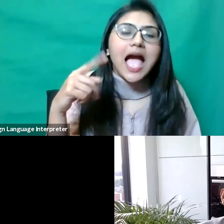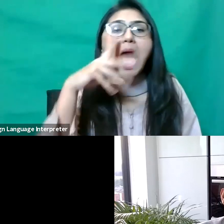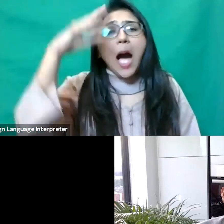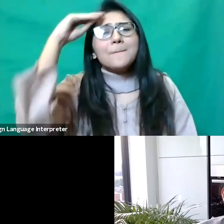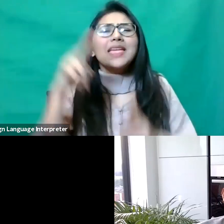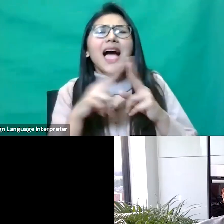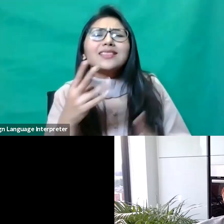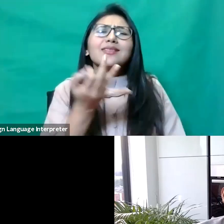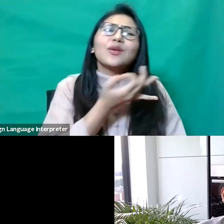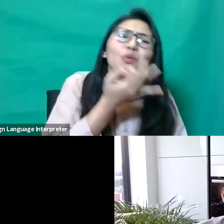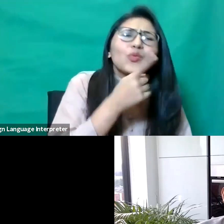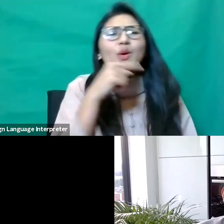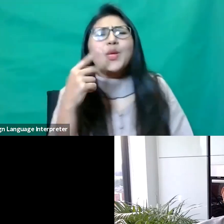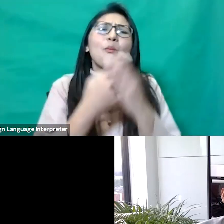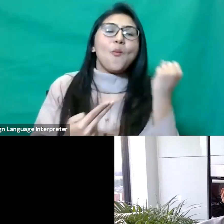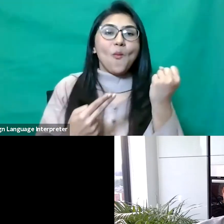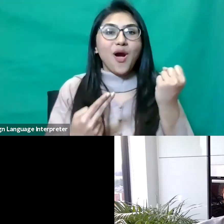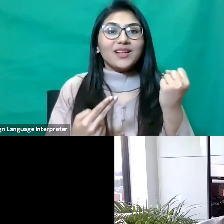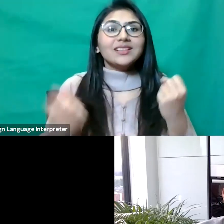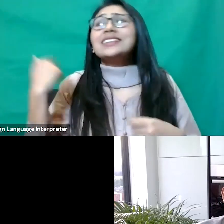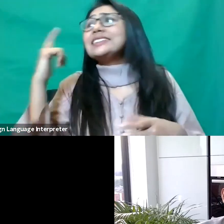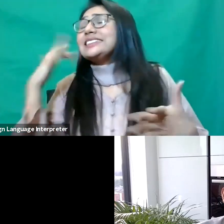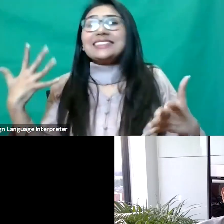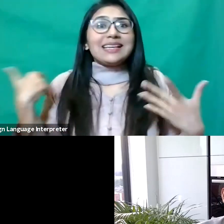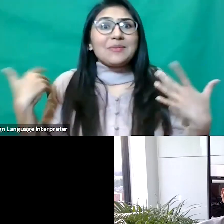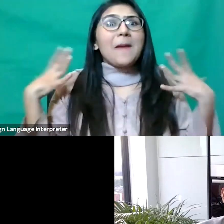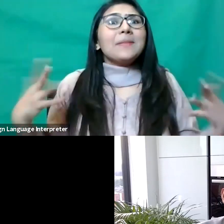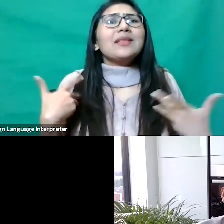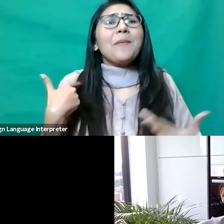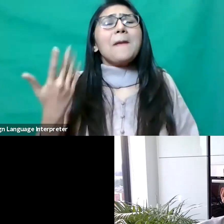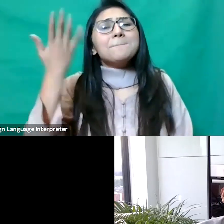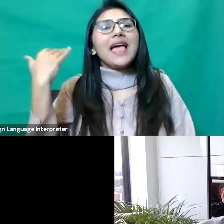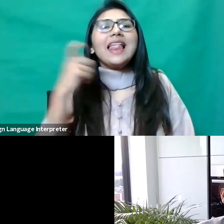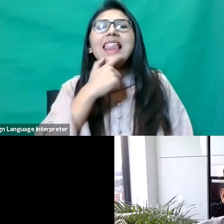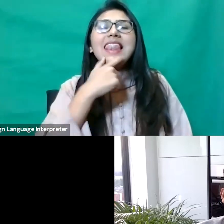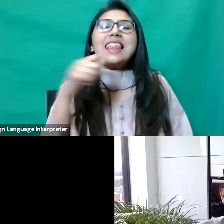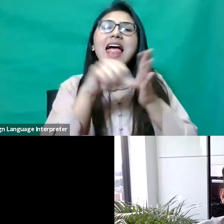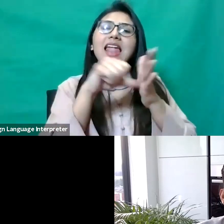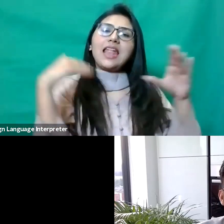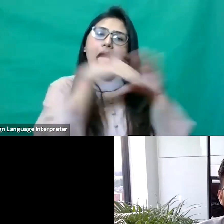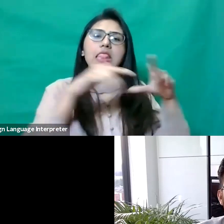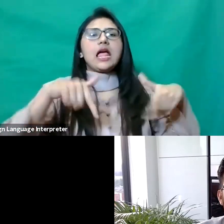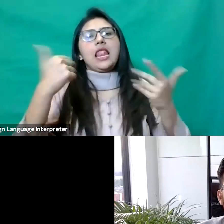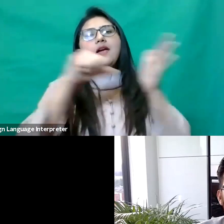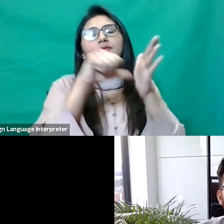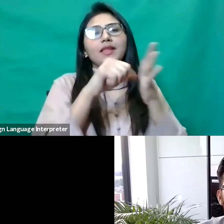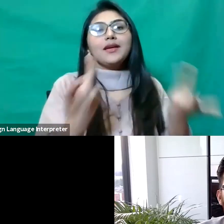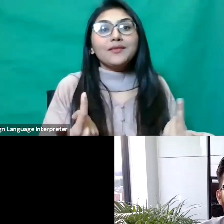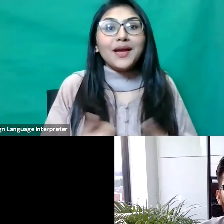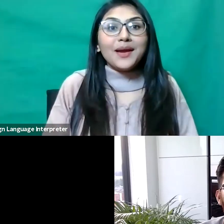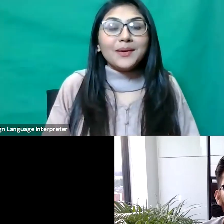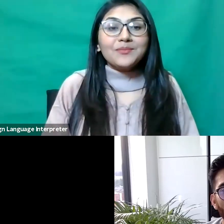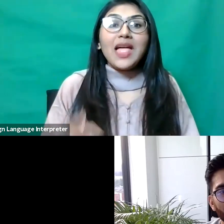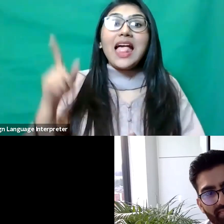what's the point of like putting all the effort in? I live in the UK, so I lived in London just about till last year.